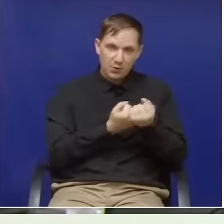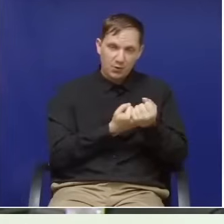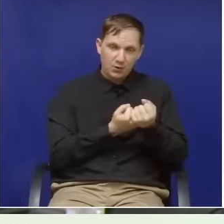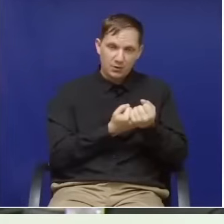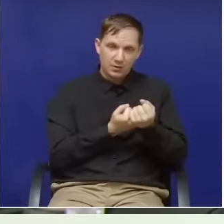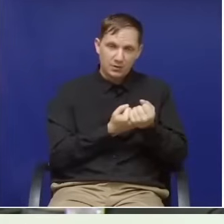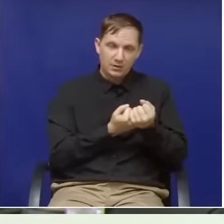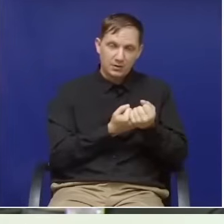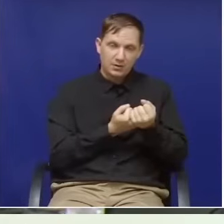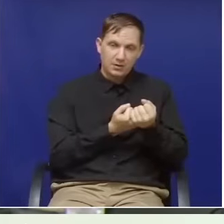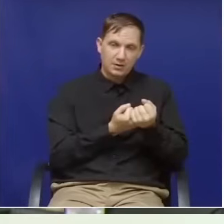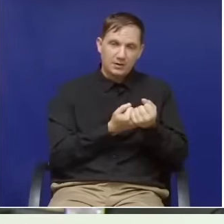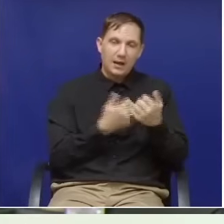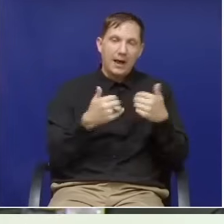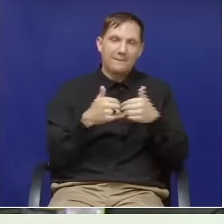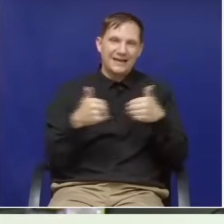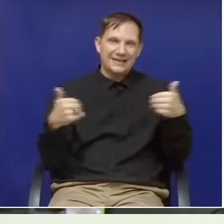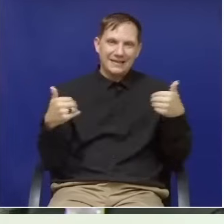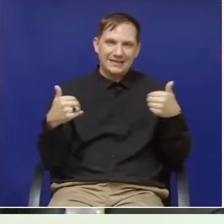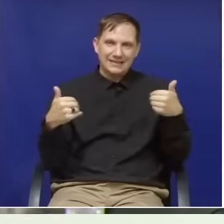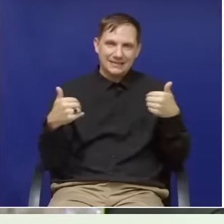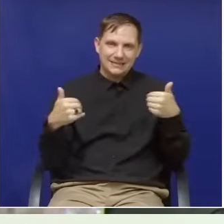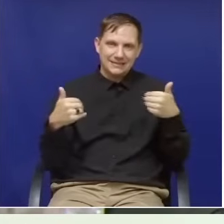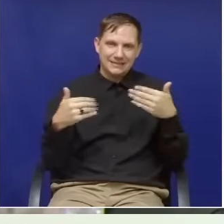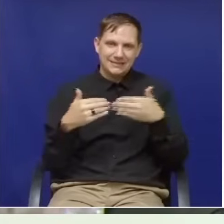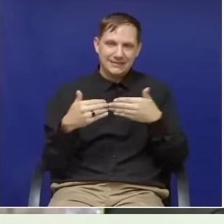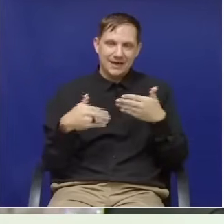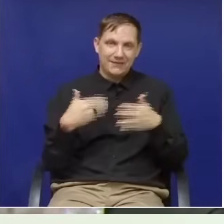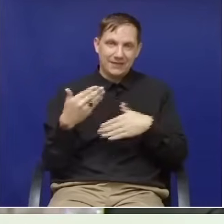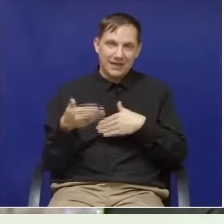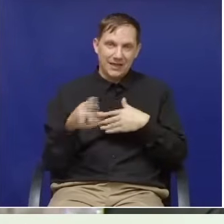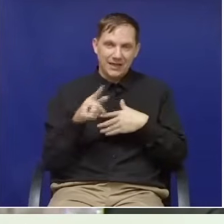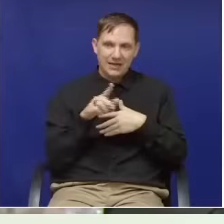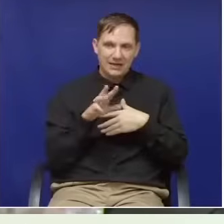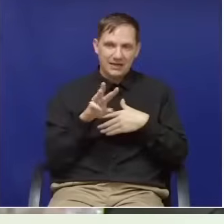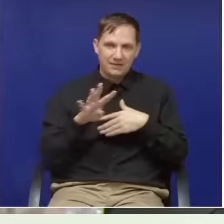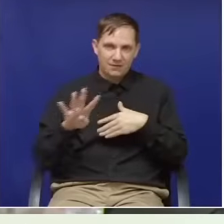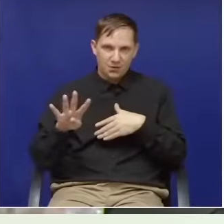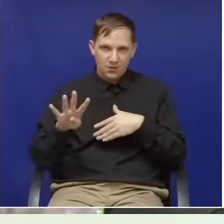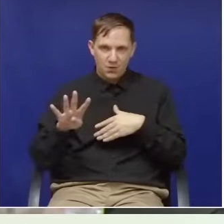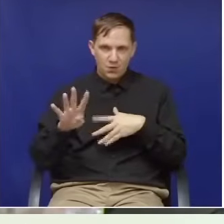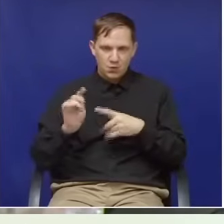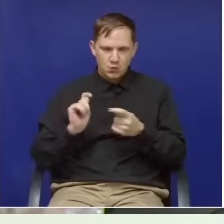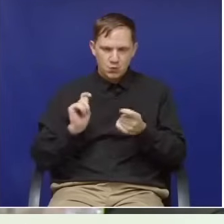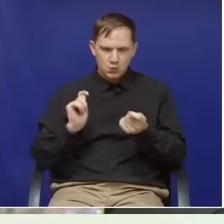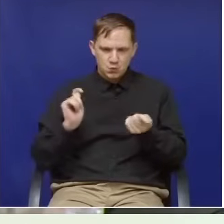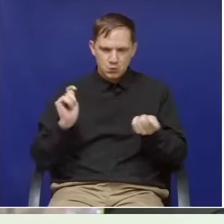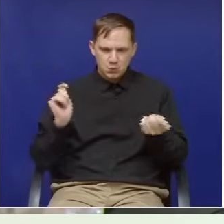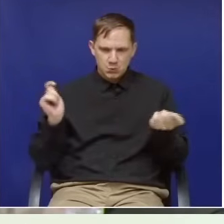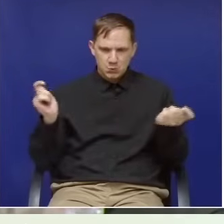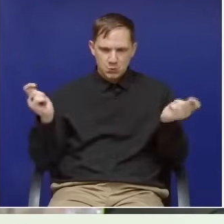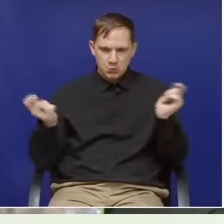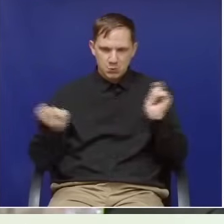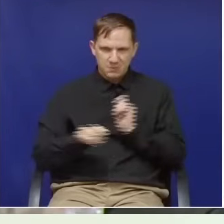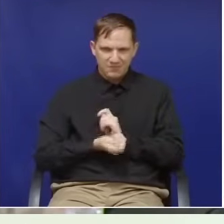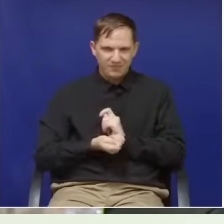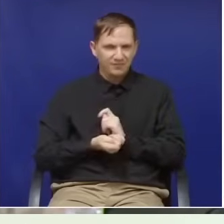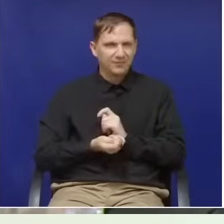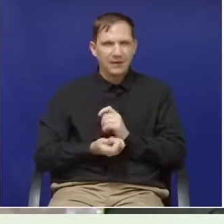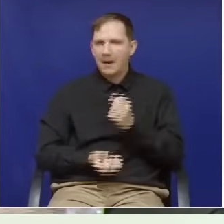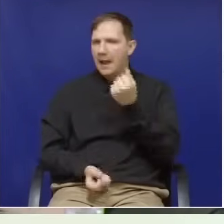machinery. And post-1994, a process of transformation did not